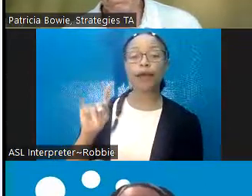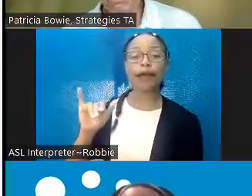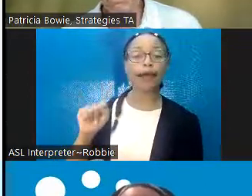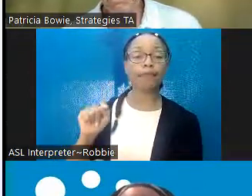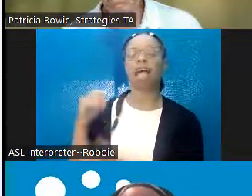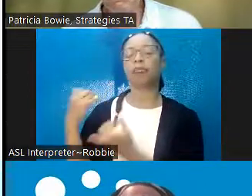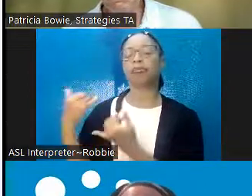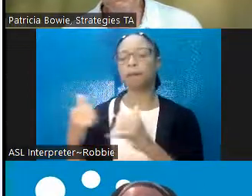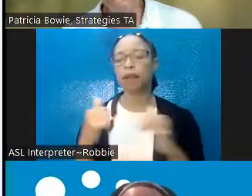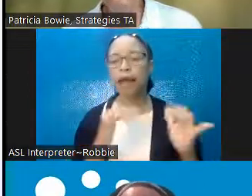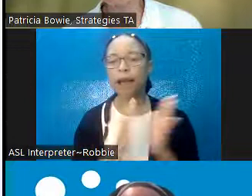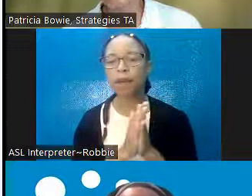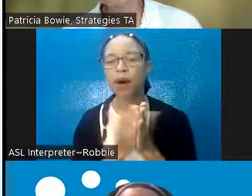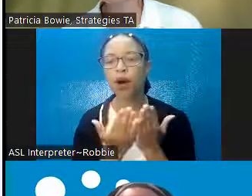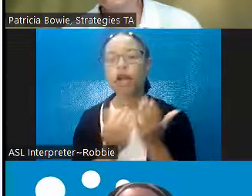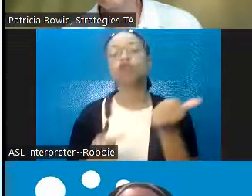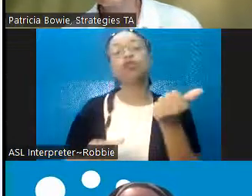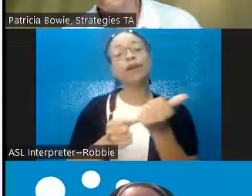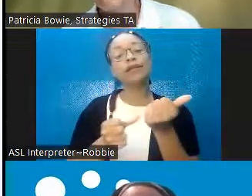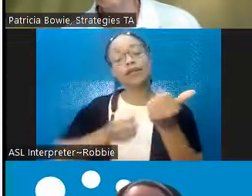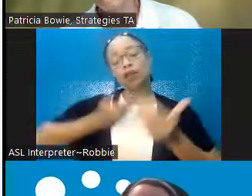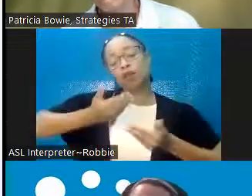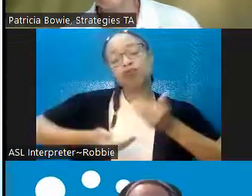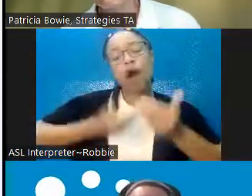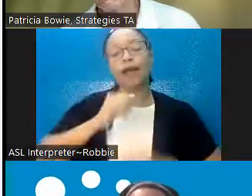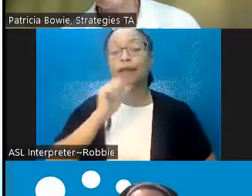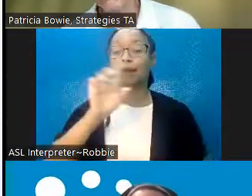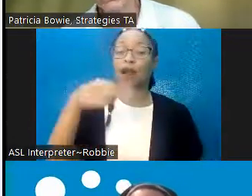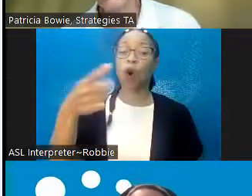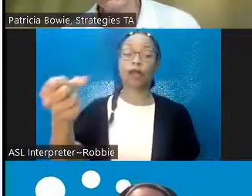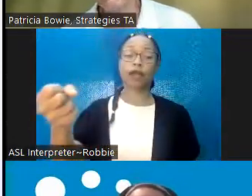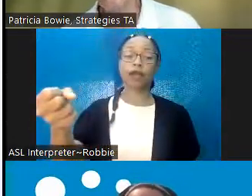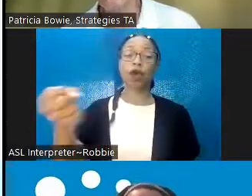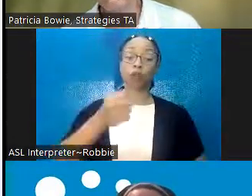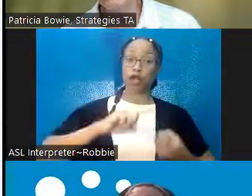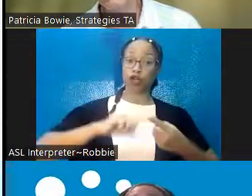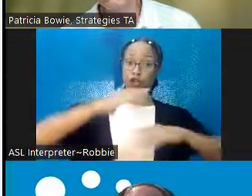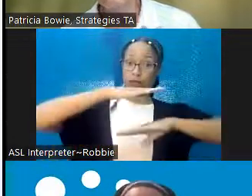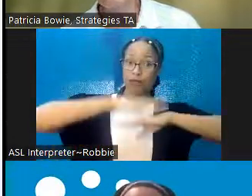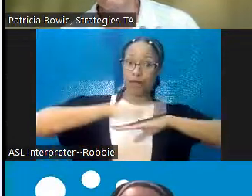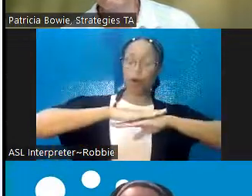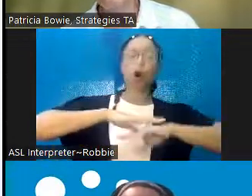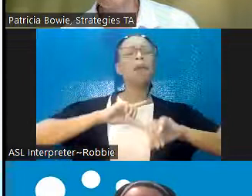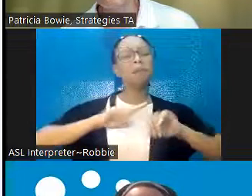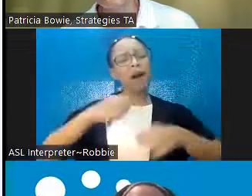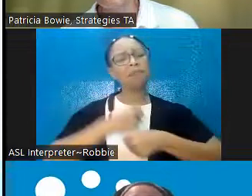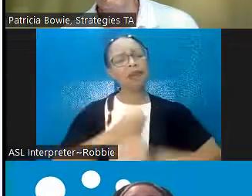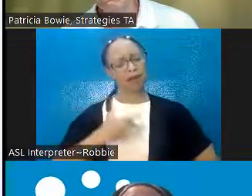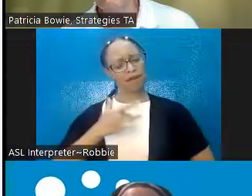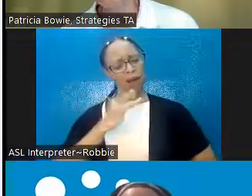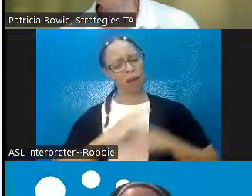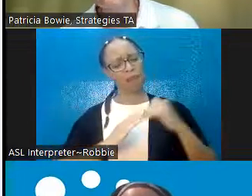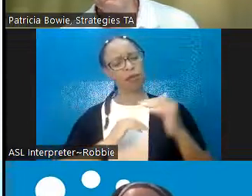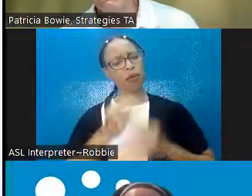that, to assist this process with not only bringing to the table, but making them feel comfortable there and gaining their